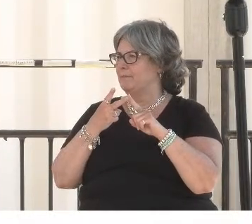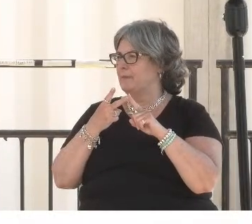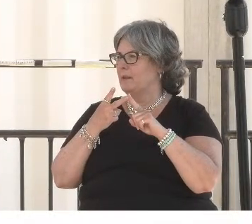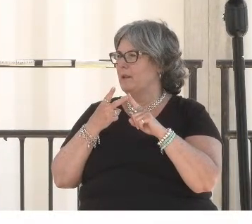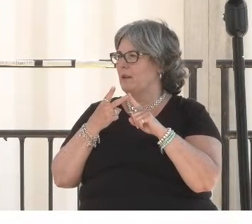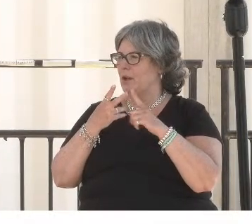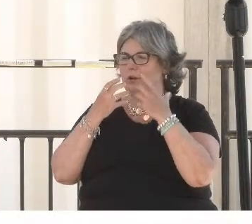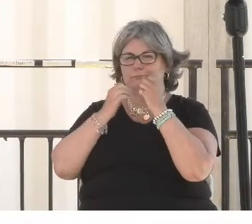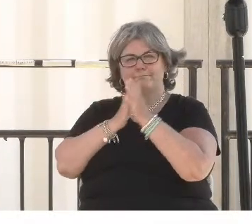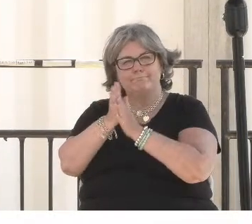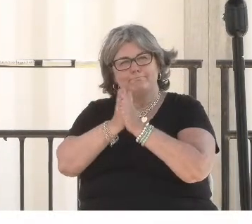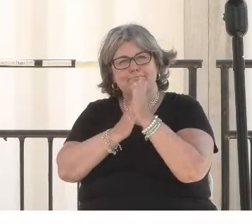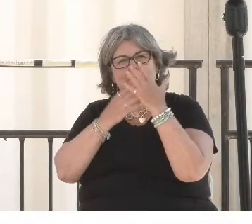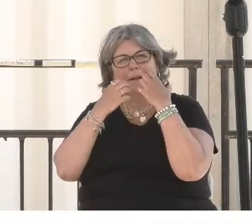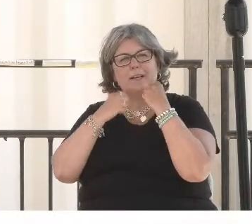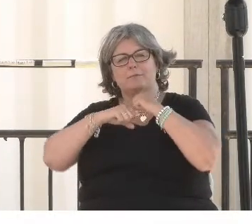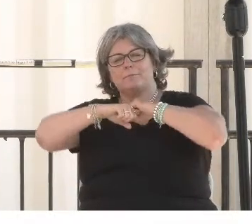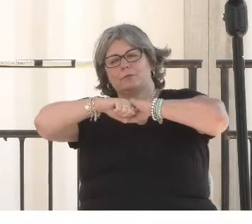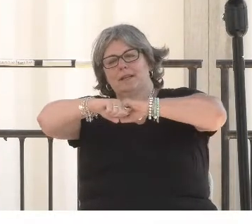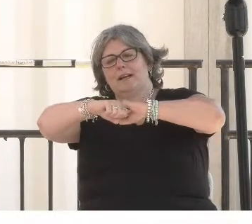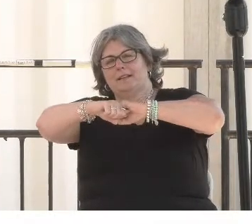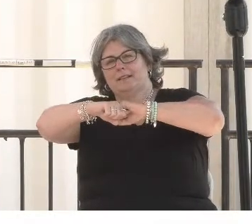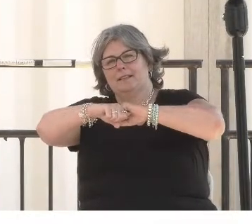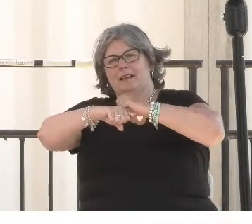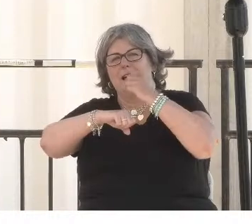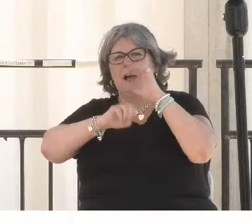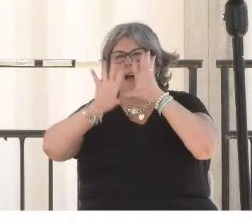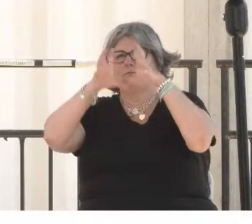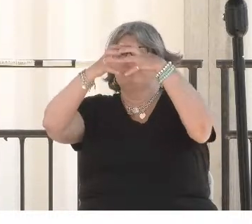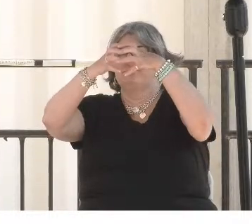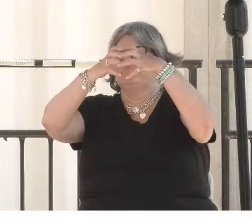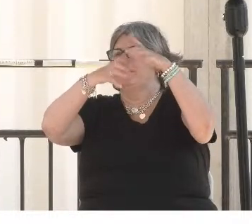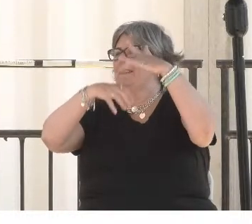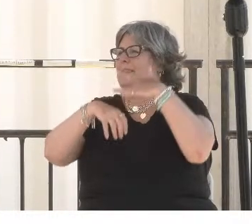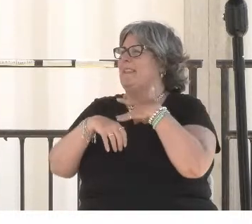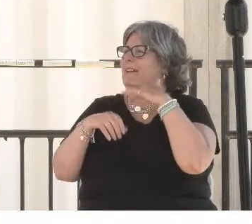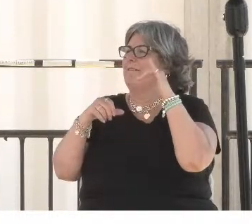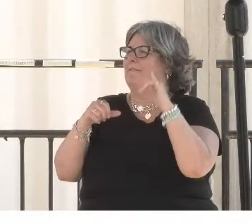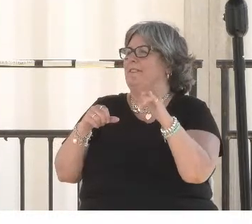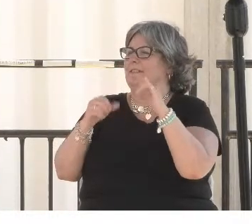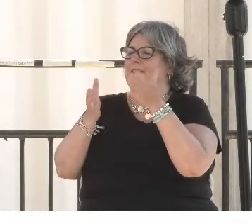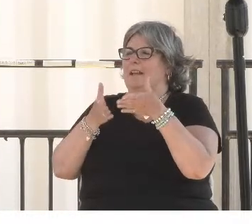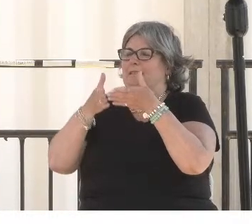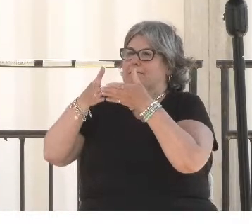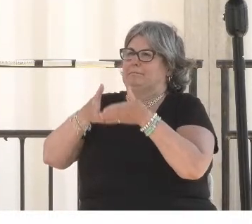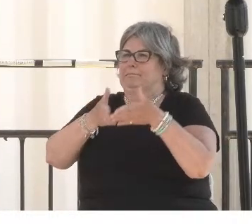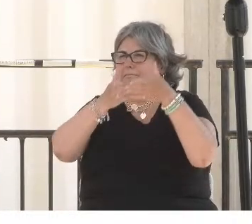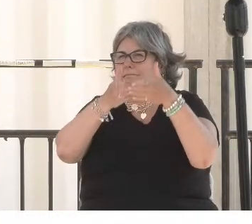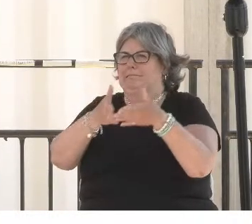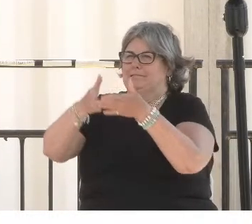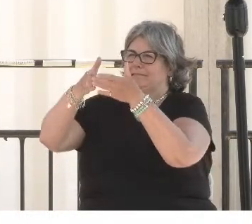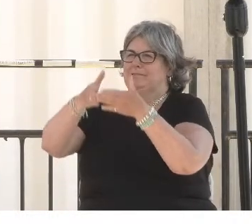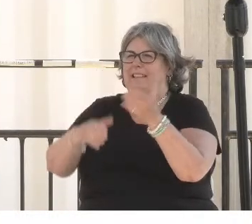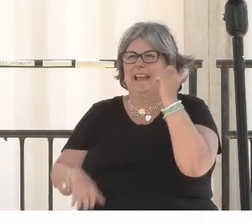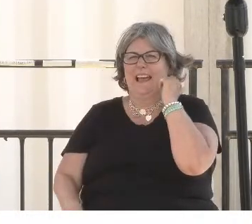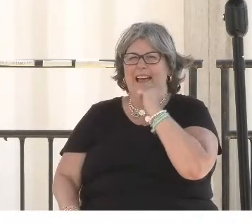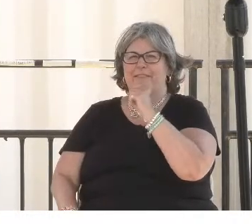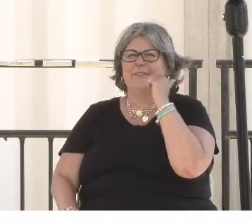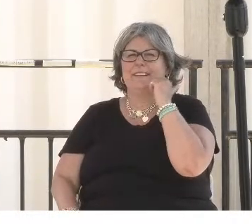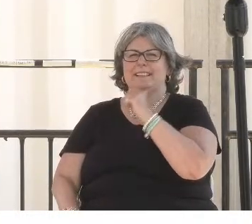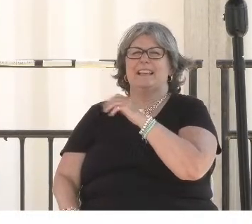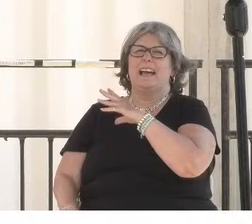are passionate about protecting our little blue marble in space, which feels more like a life raft as we go day by